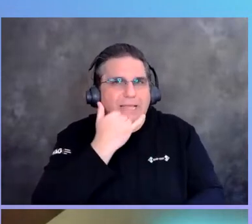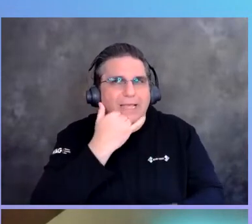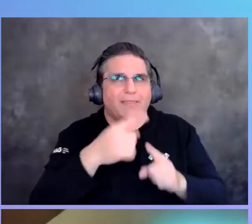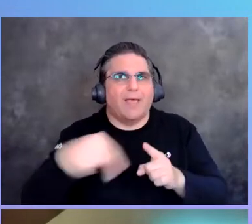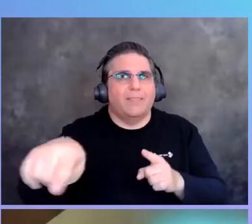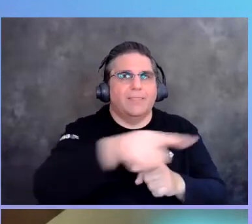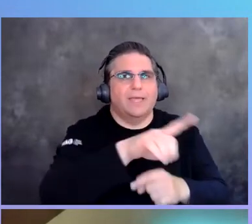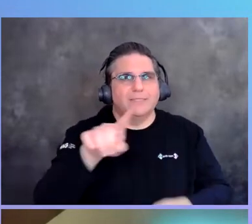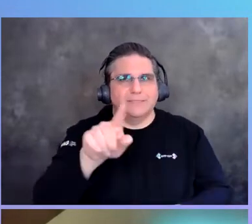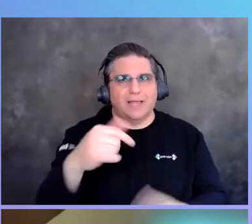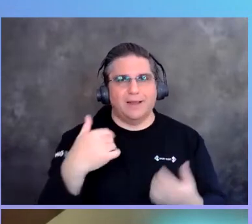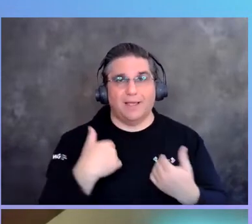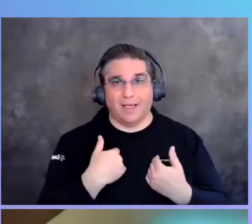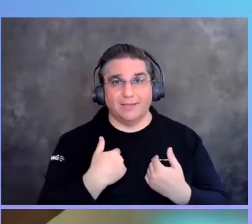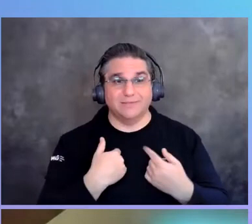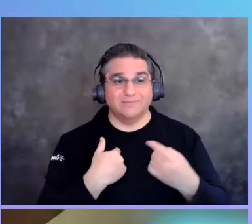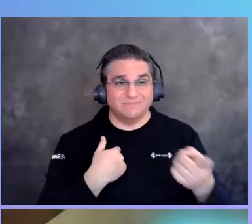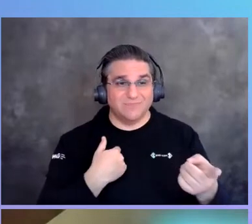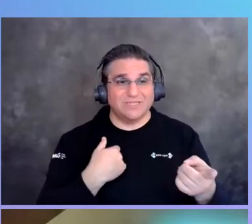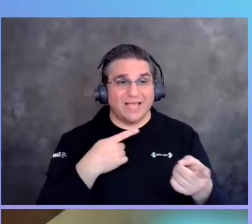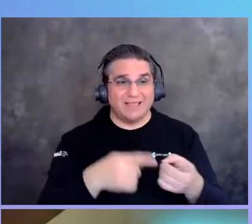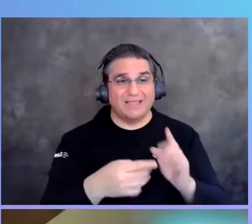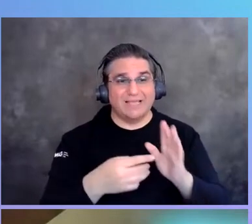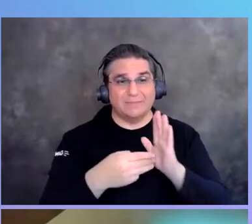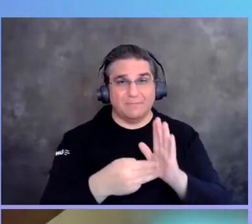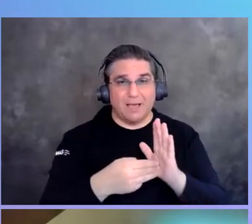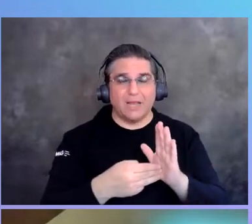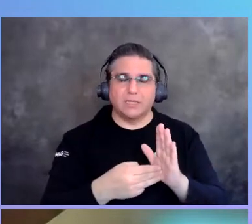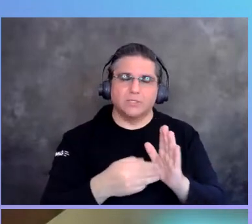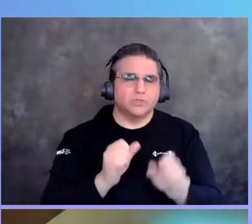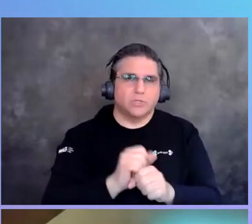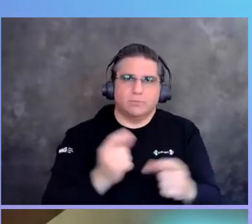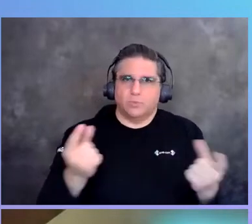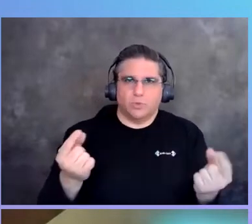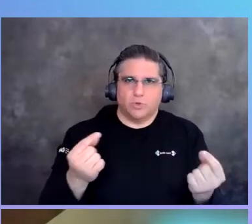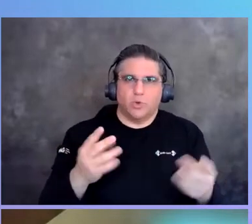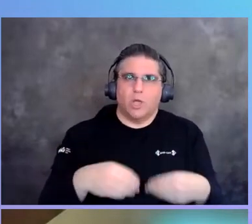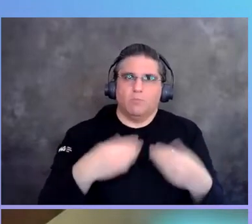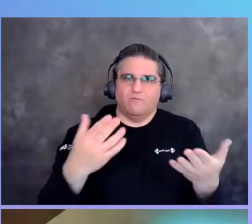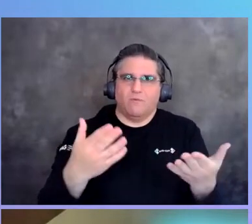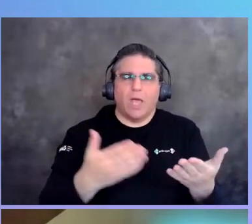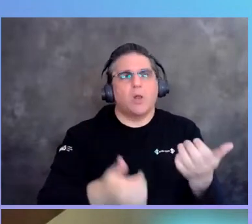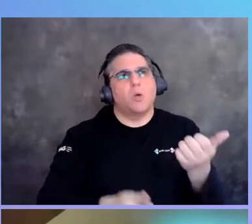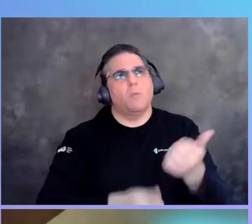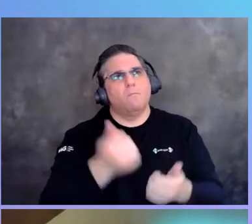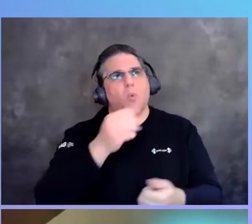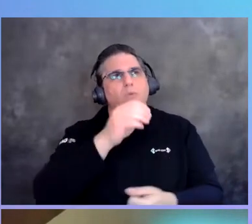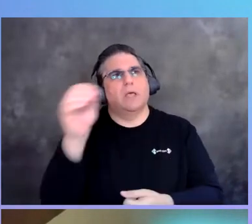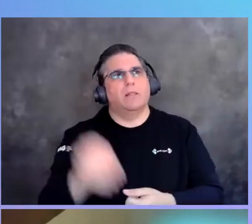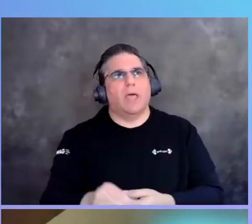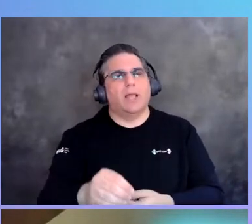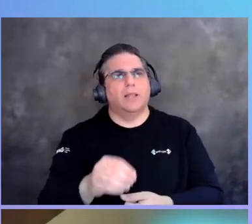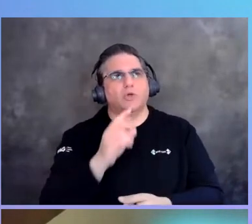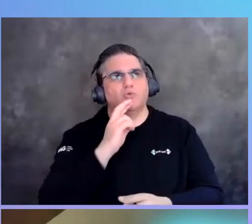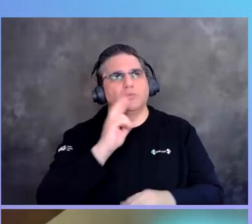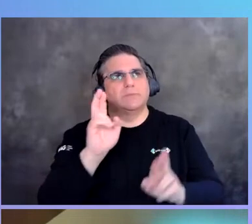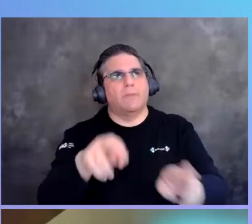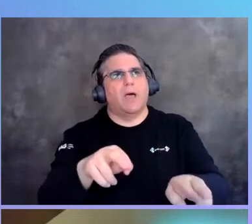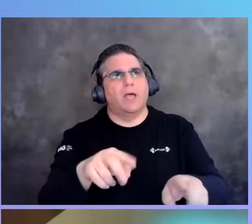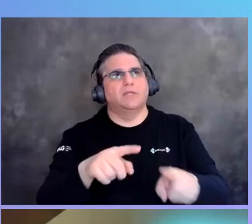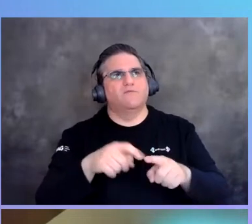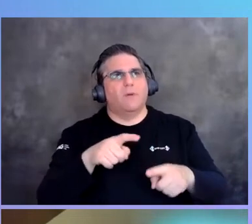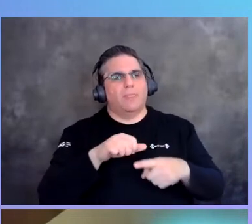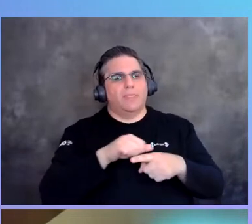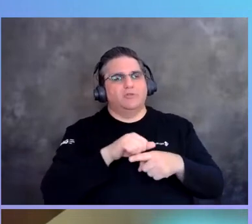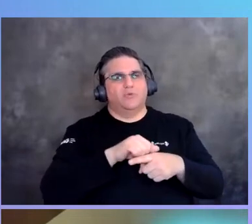prediction model after all, and its job is to produce what the most likely response is based on its past training data. And when it's seen a lot